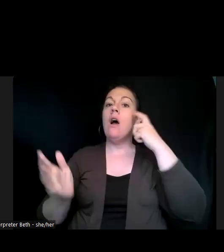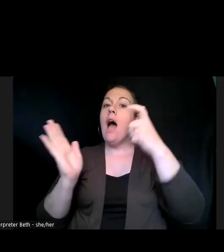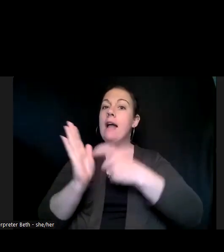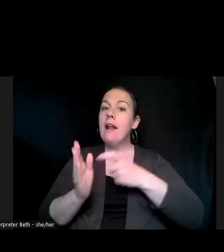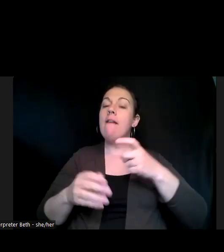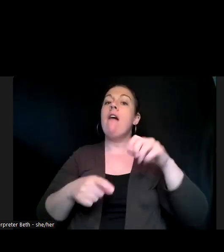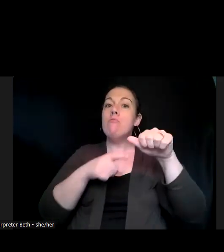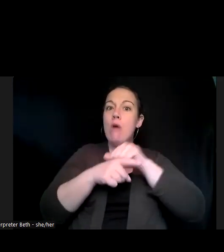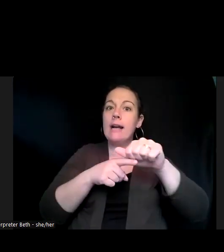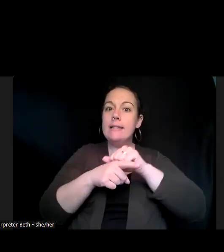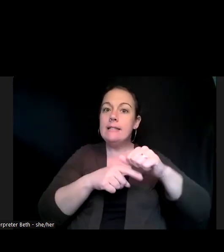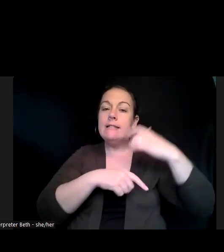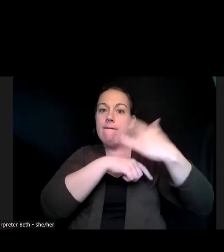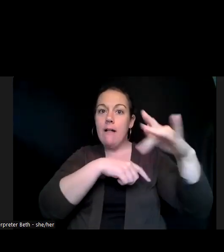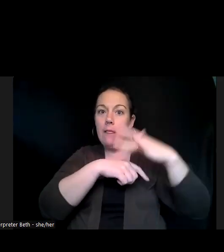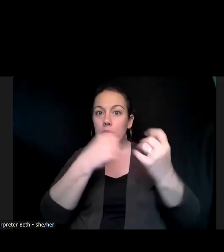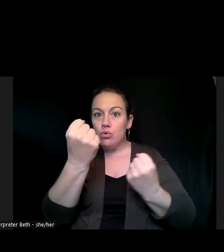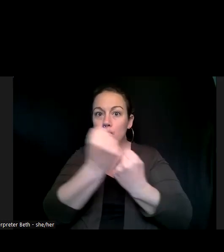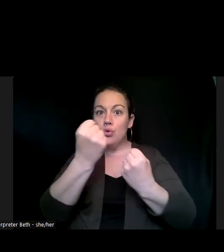practices to support unfinished learning.